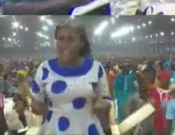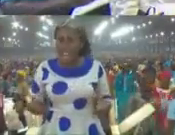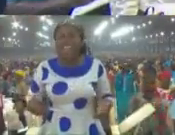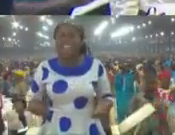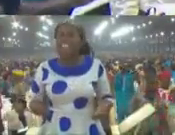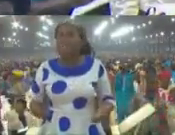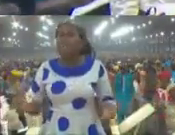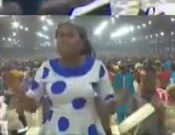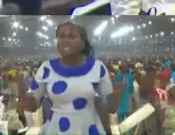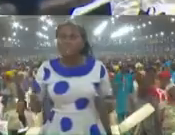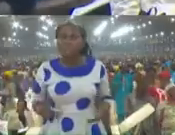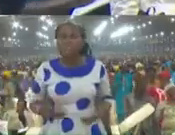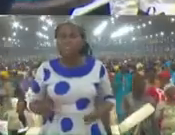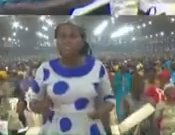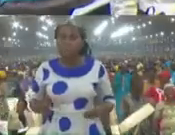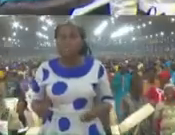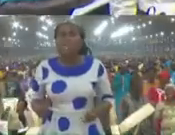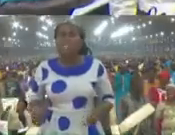Give me